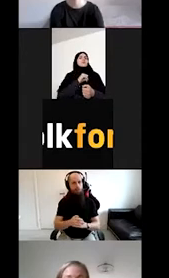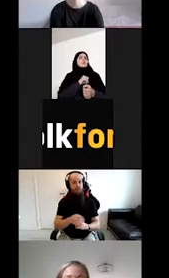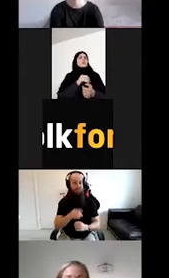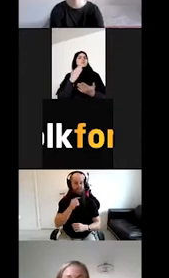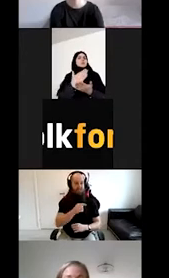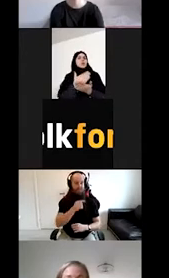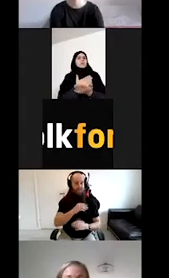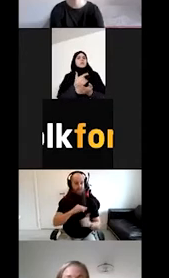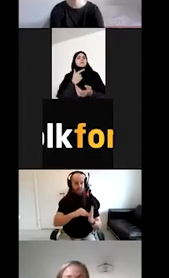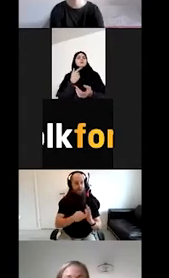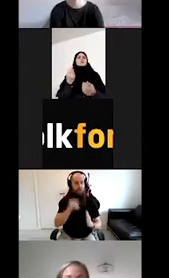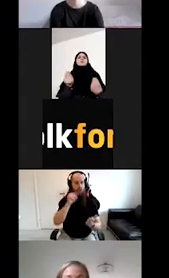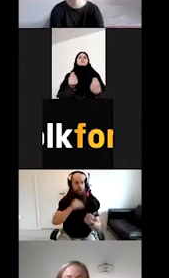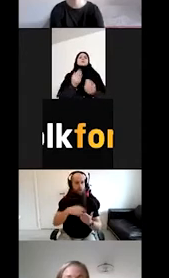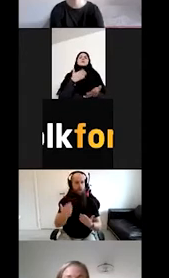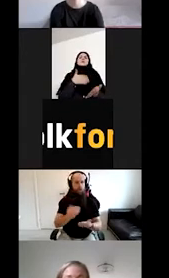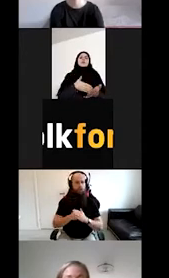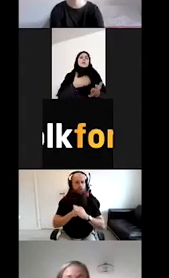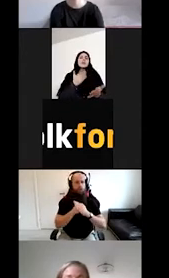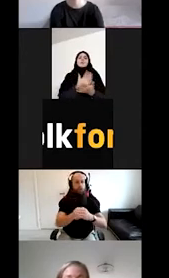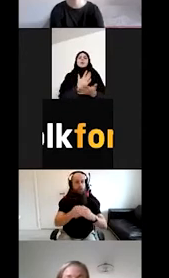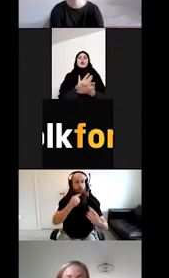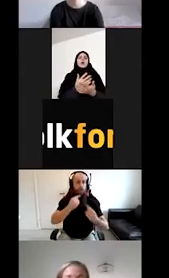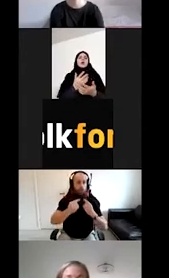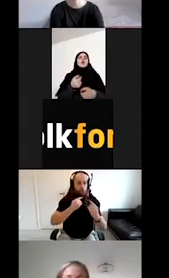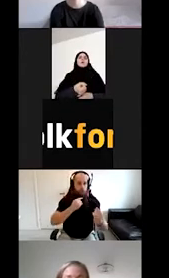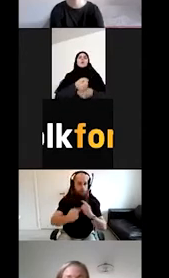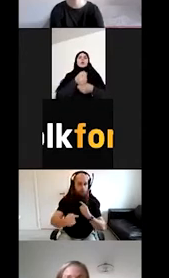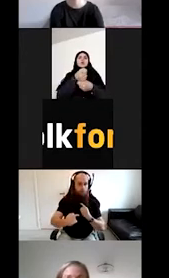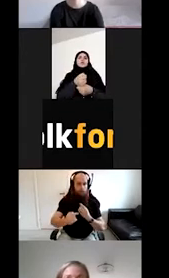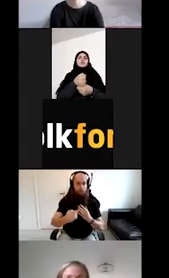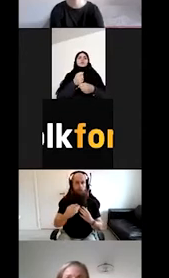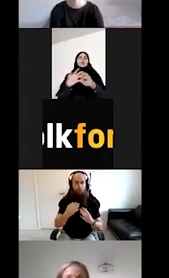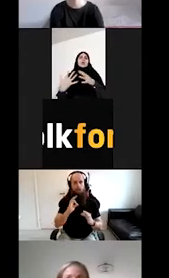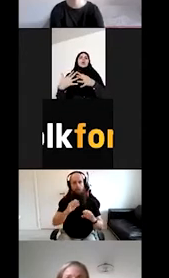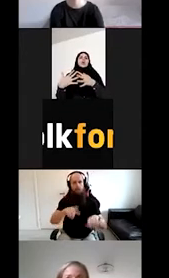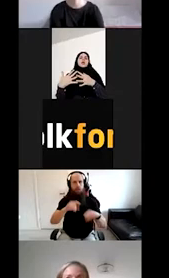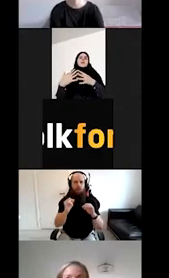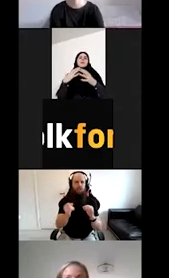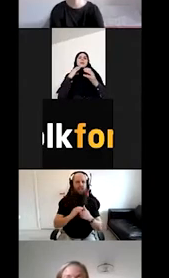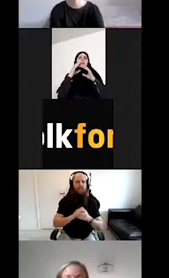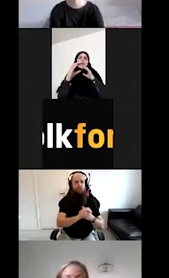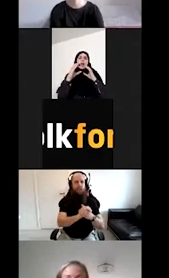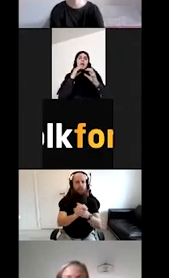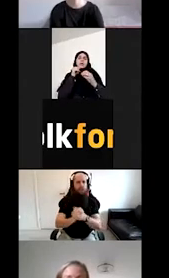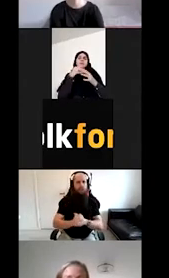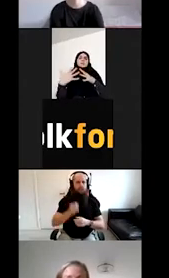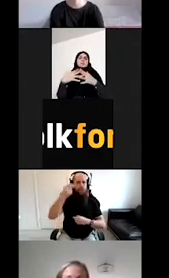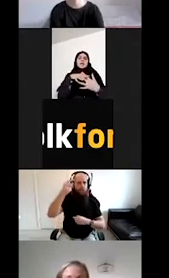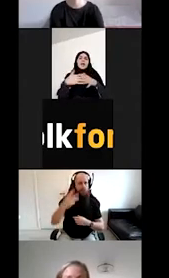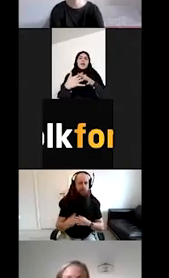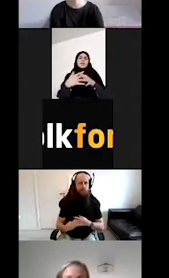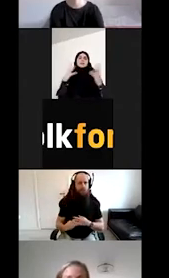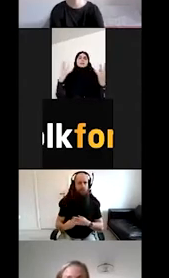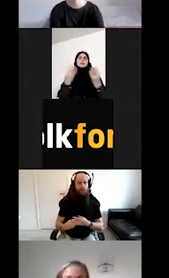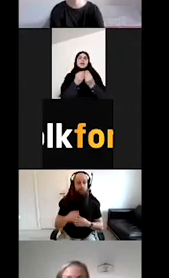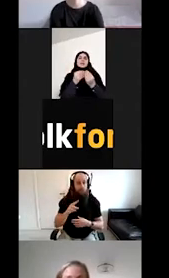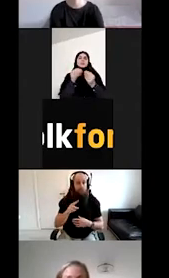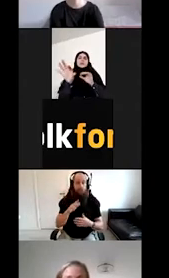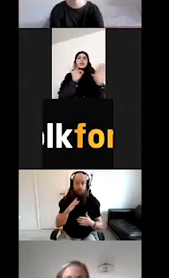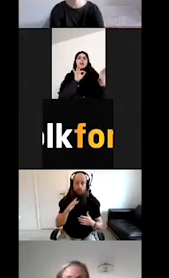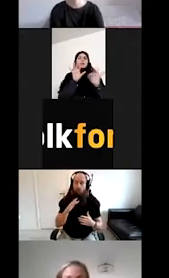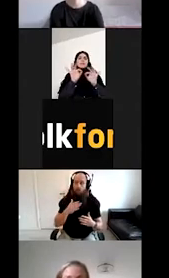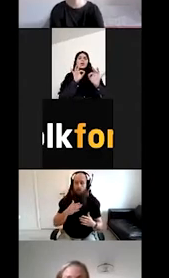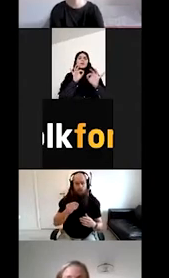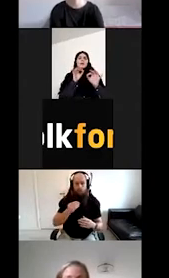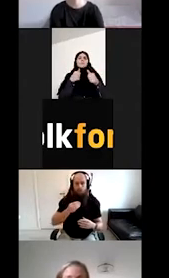collaborative action around jointly identified priorities, very much focused on empowering youth